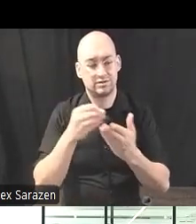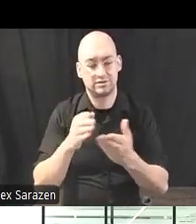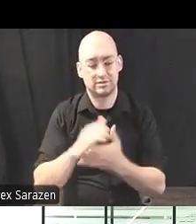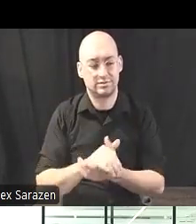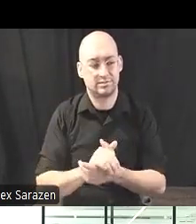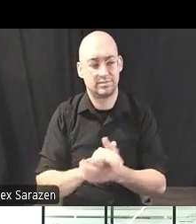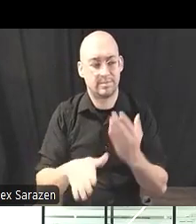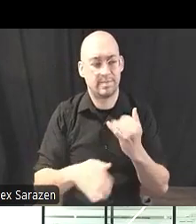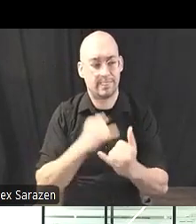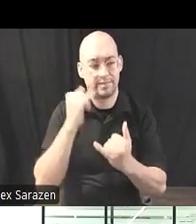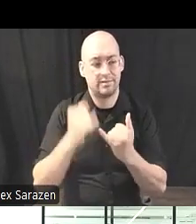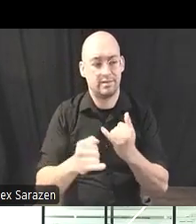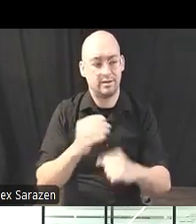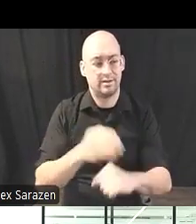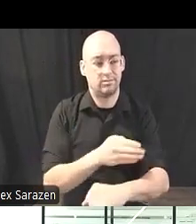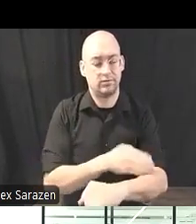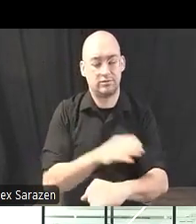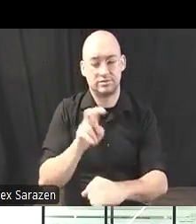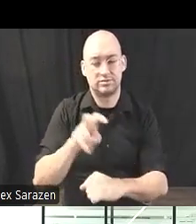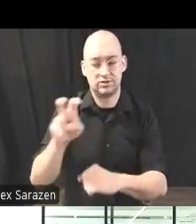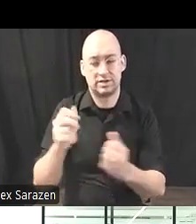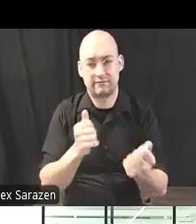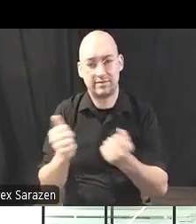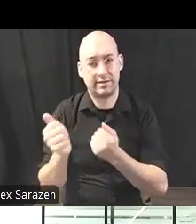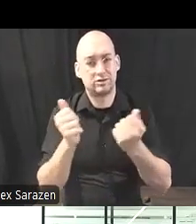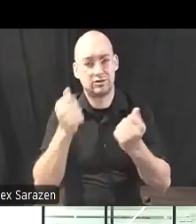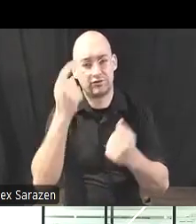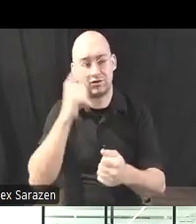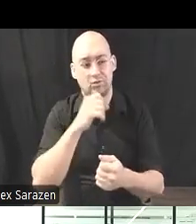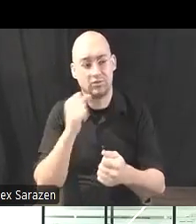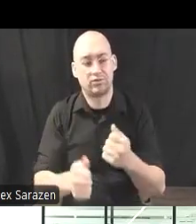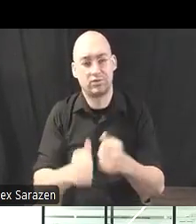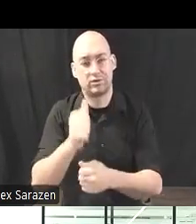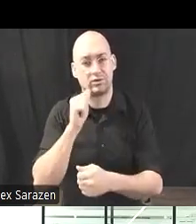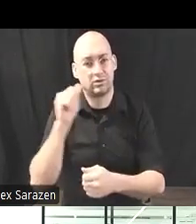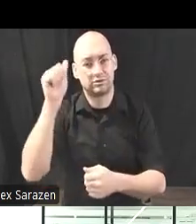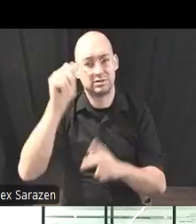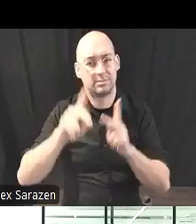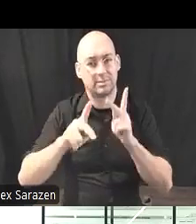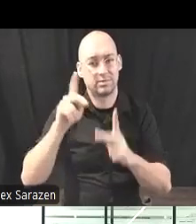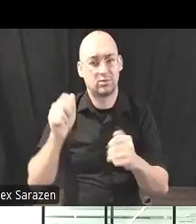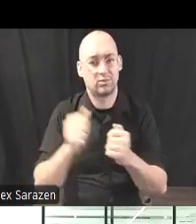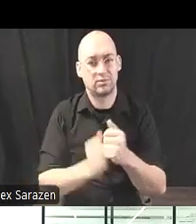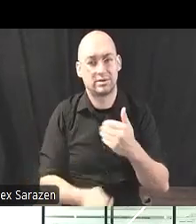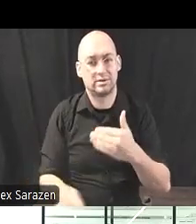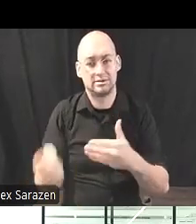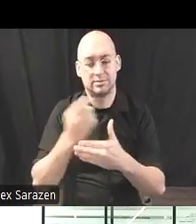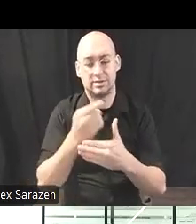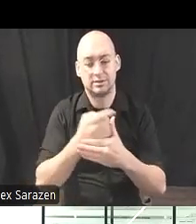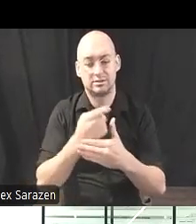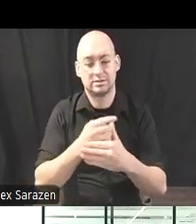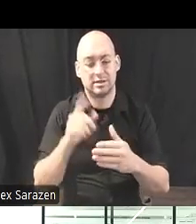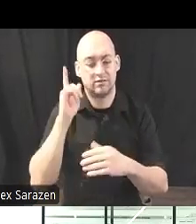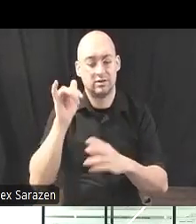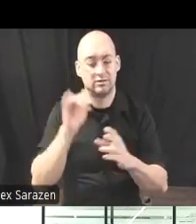finally, to improve transportation navigation for older adults and people with disabilities. working with the California State Transportation